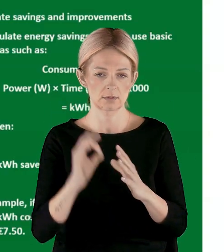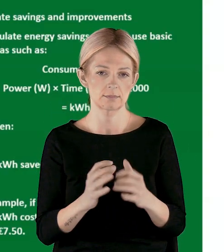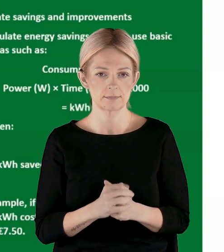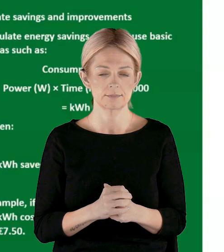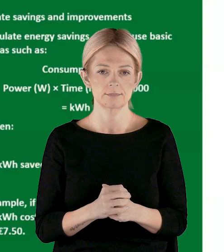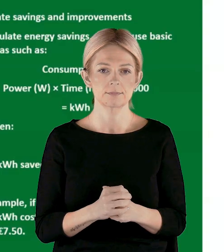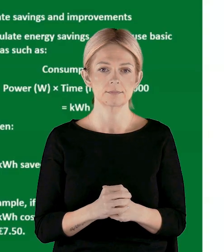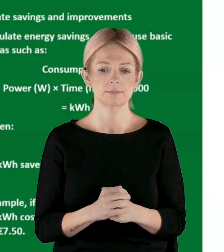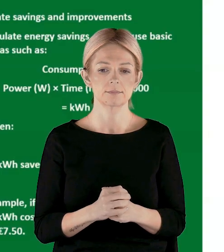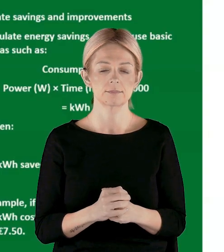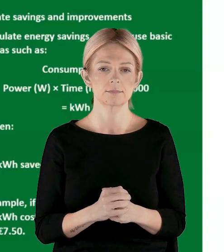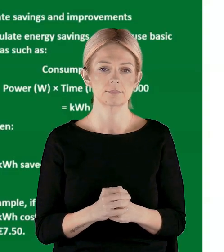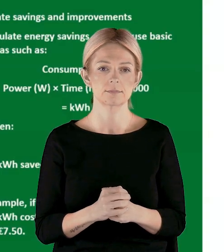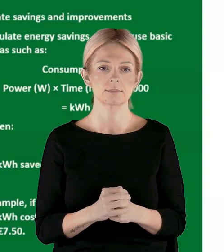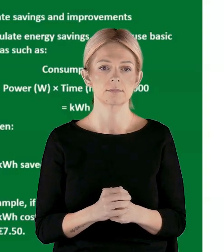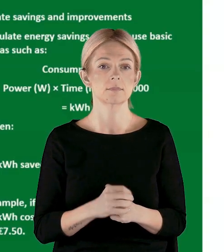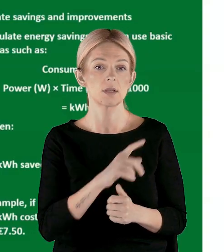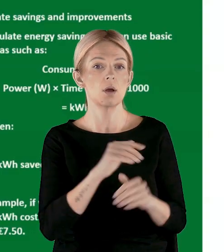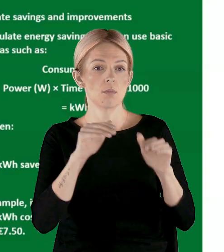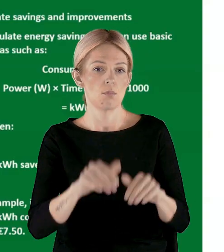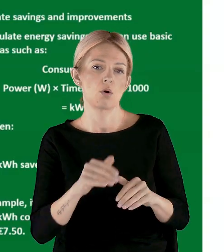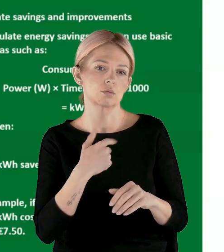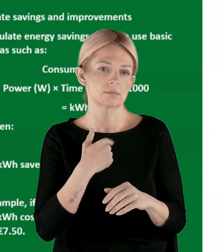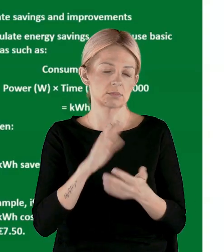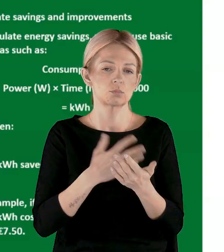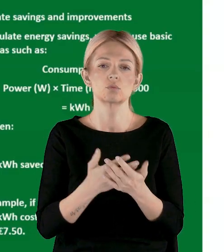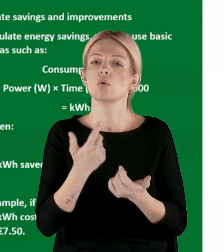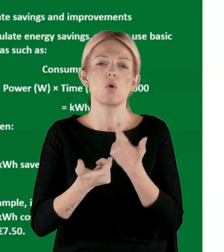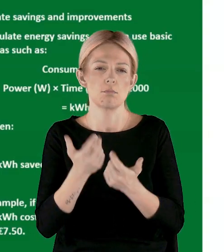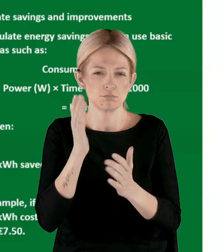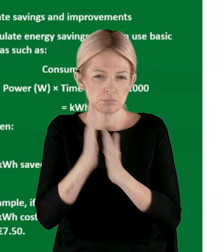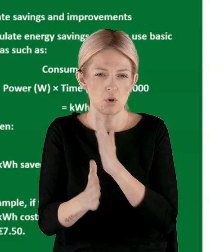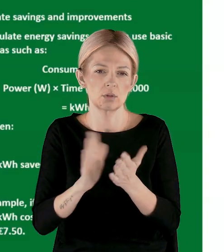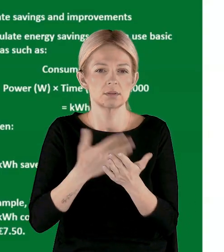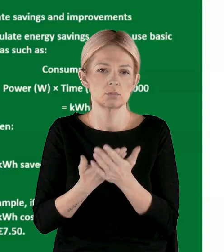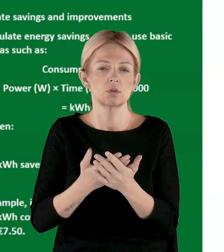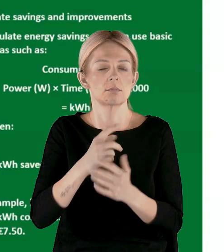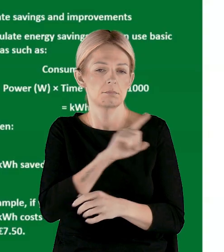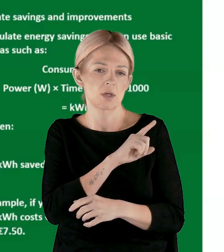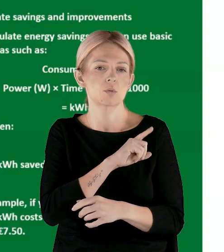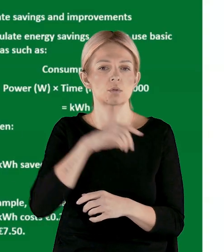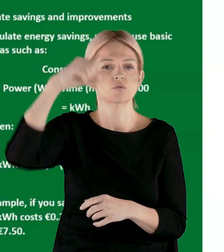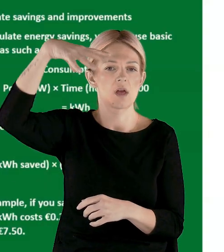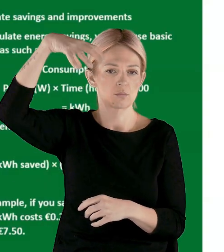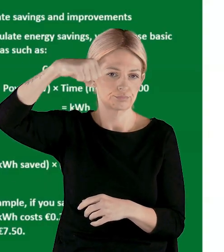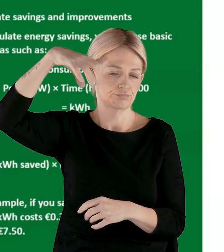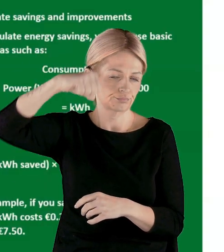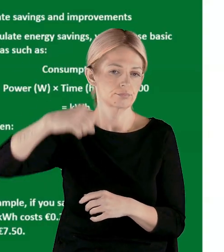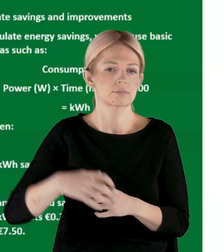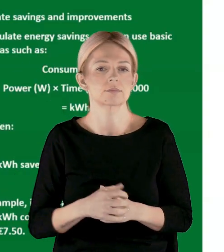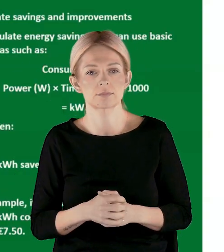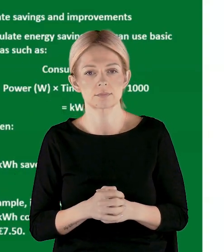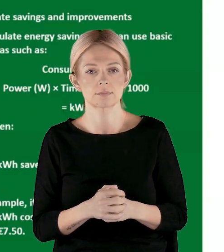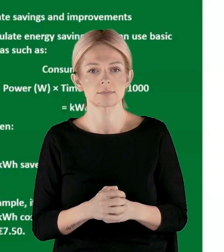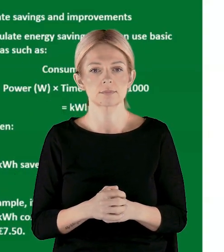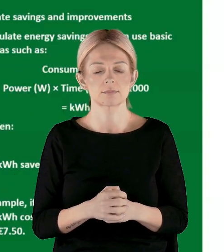pay attention to turn off lights when it's not needed, or replace old bulbs with new